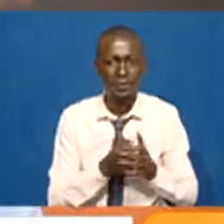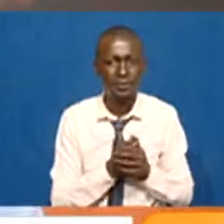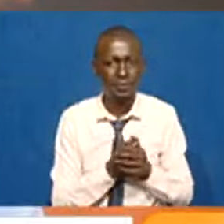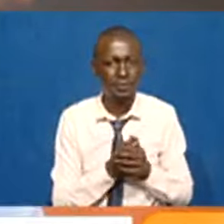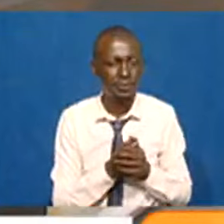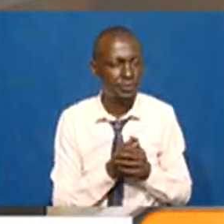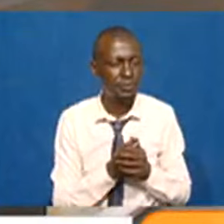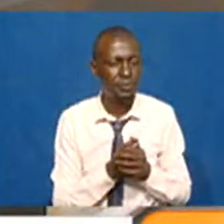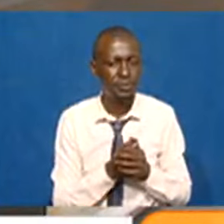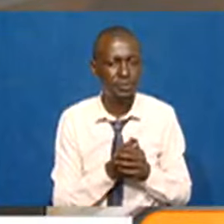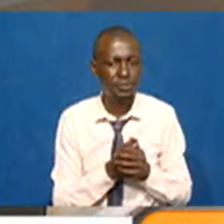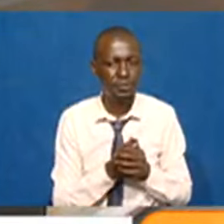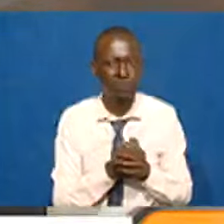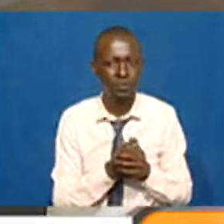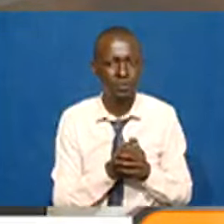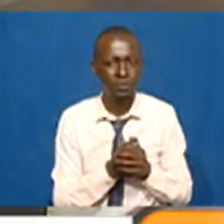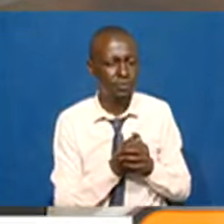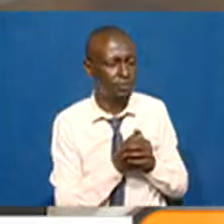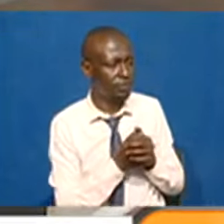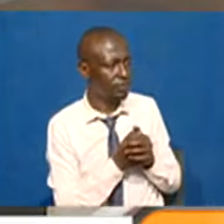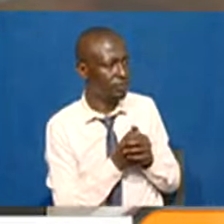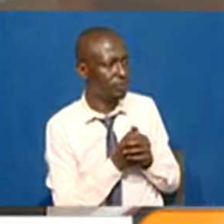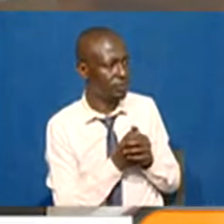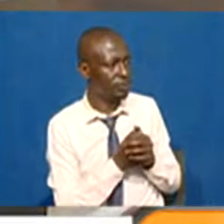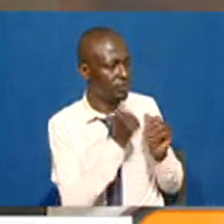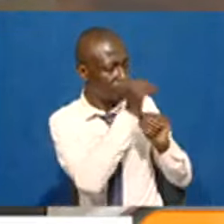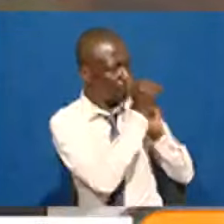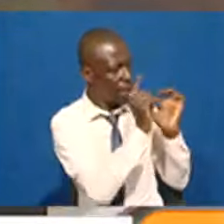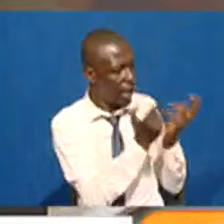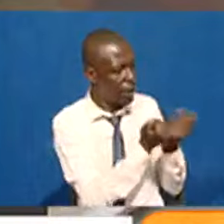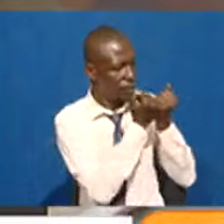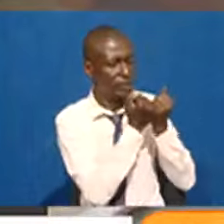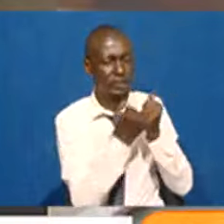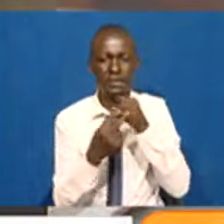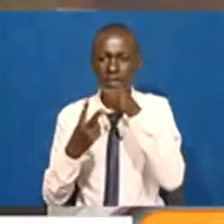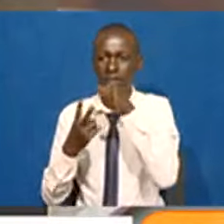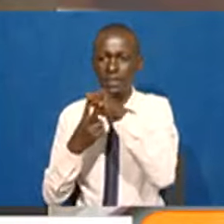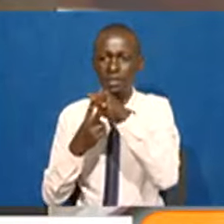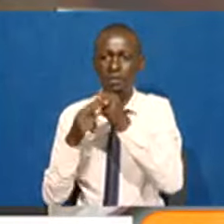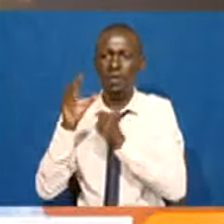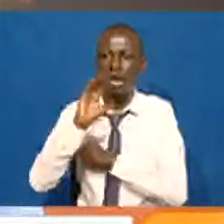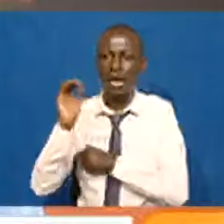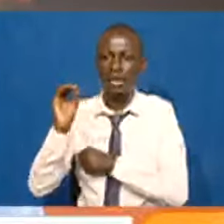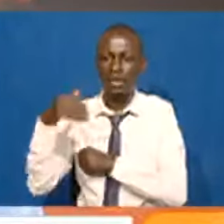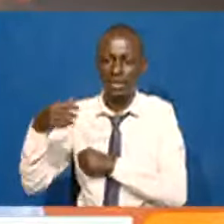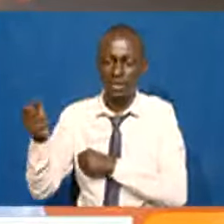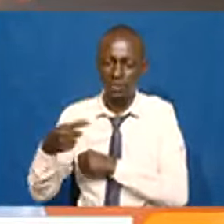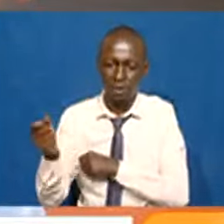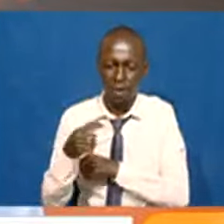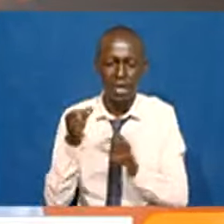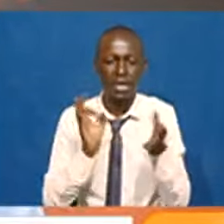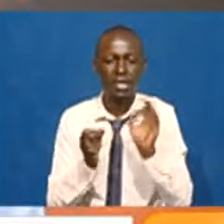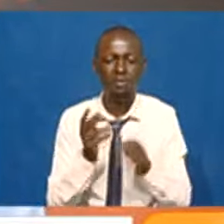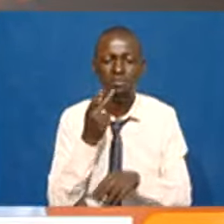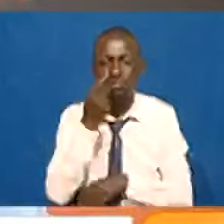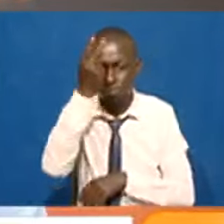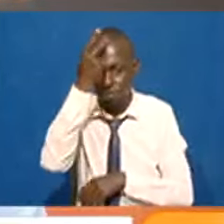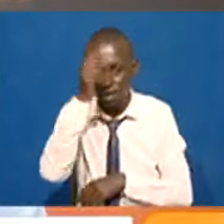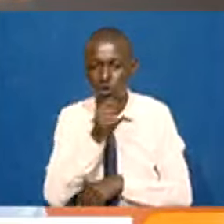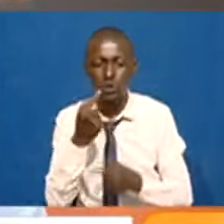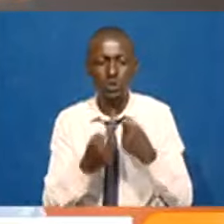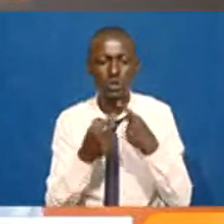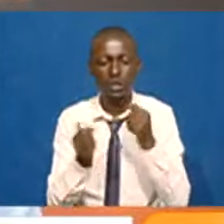is the maximum cover? Maximum is 700. 700 yes. Per month? Per month for if you have parents who are between